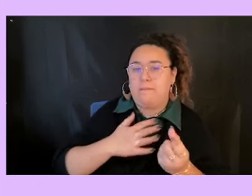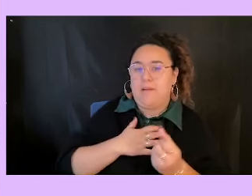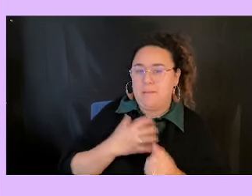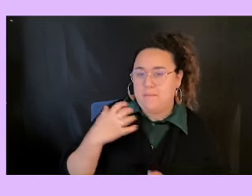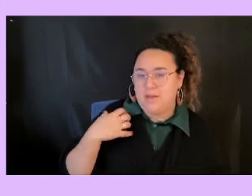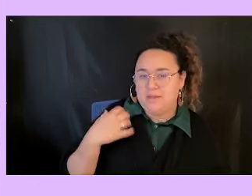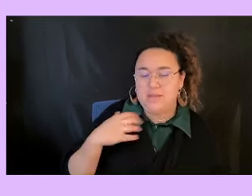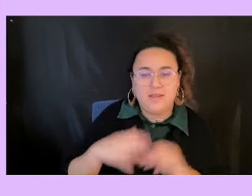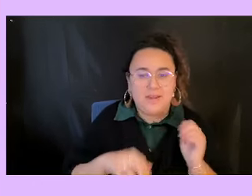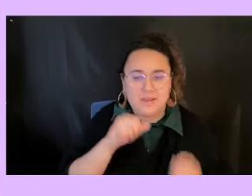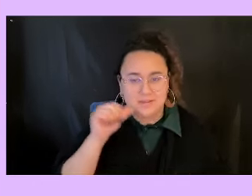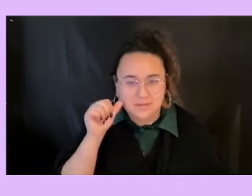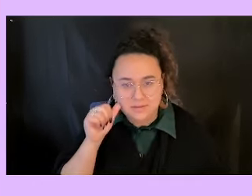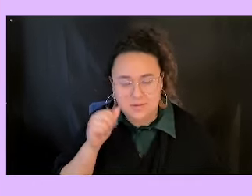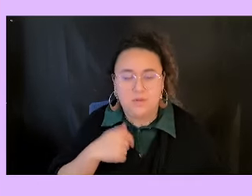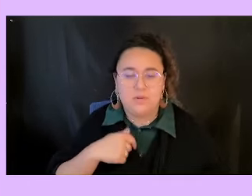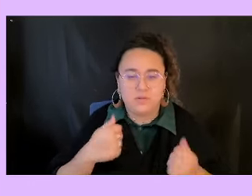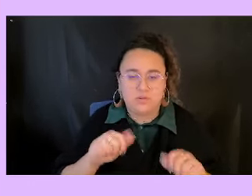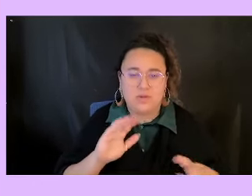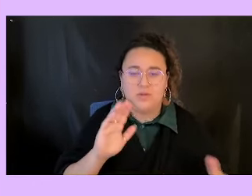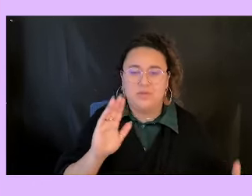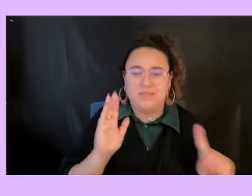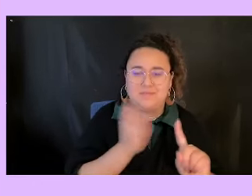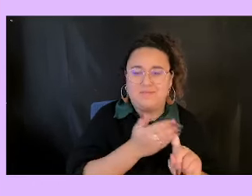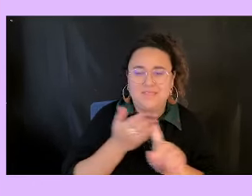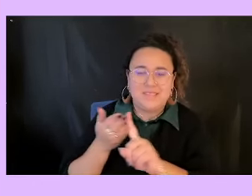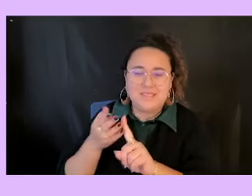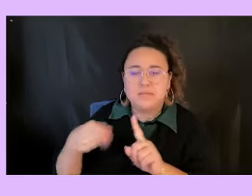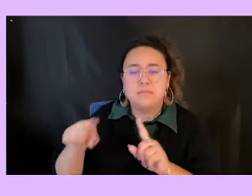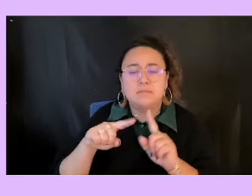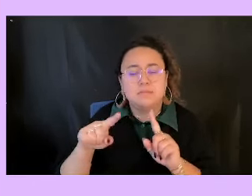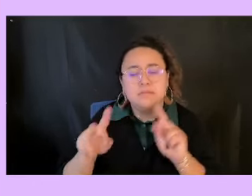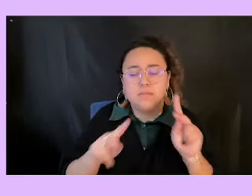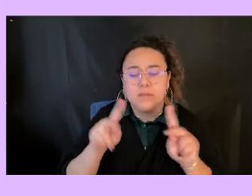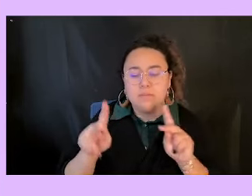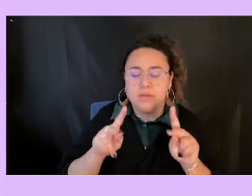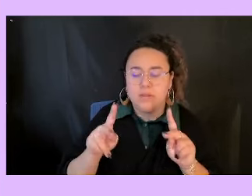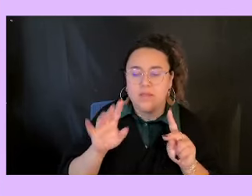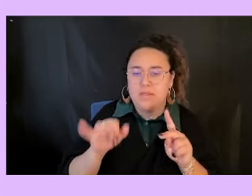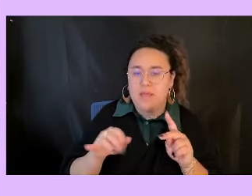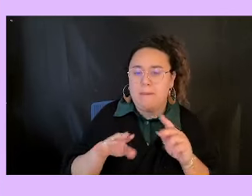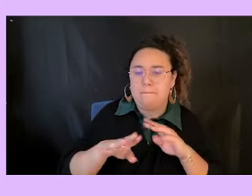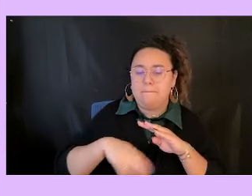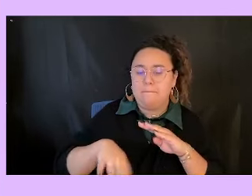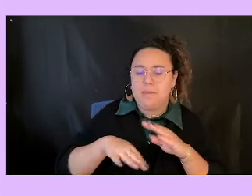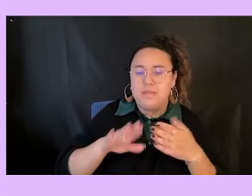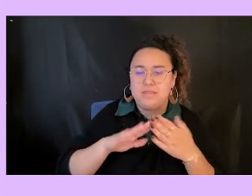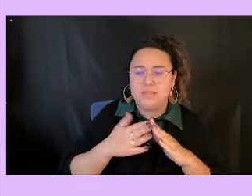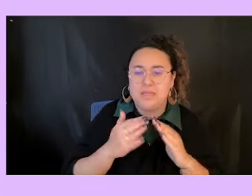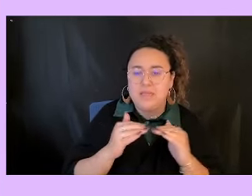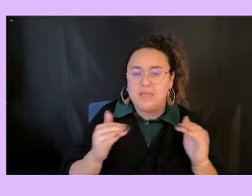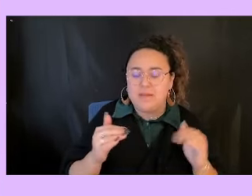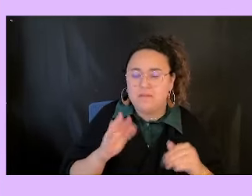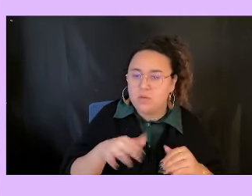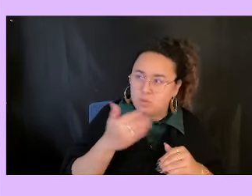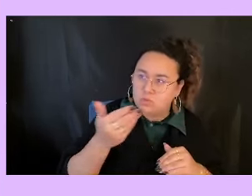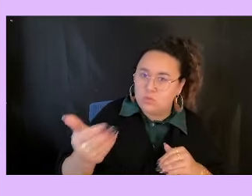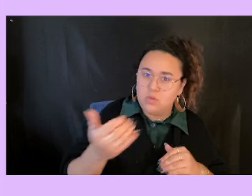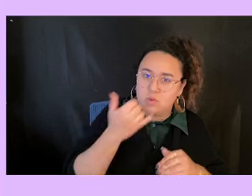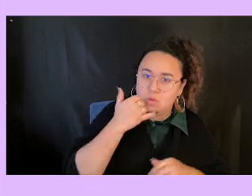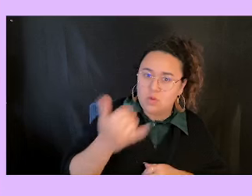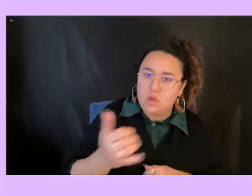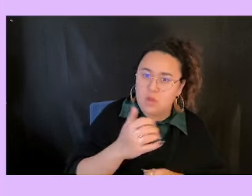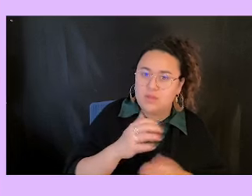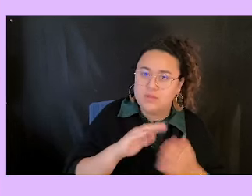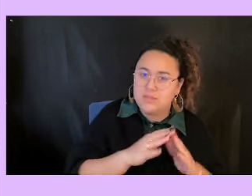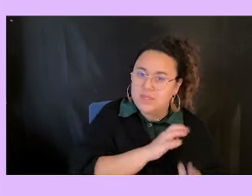been yesterday. Mm. And that kind of even like very sort of basic city level, pick up the phone, call your city councilor kind